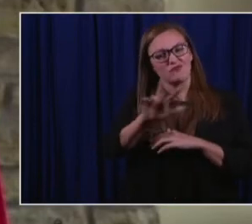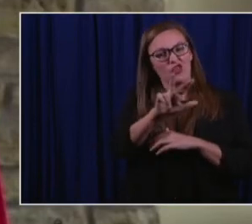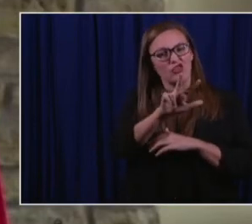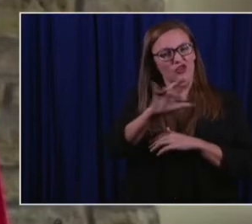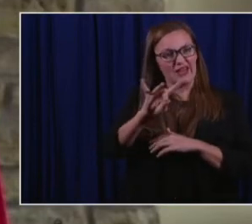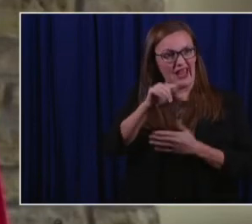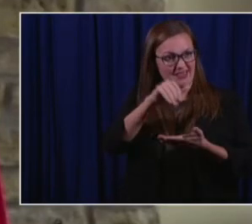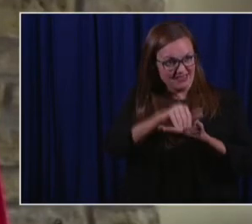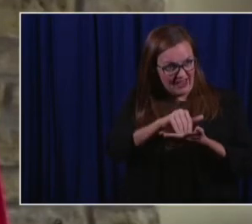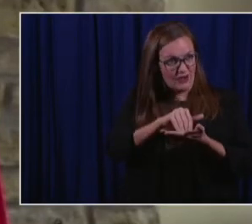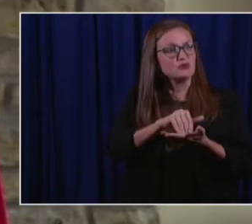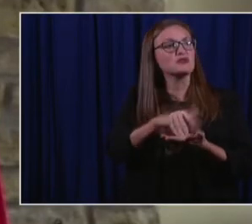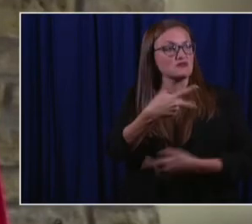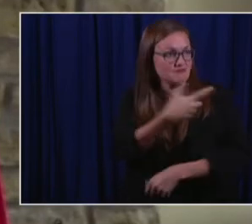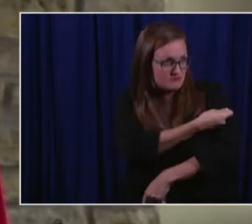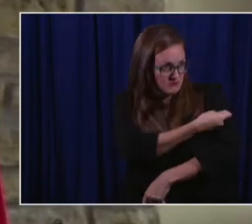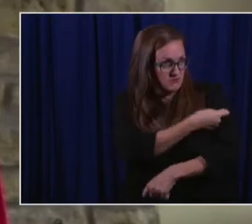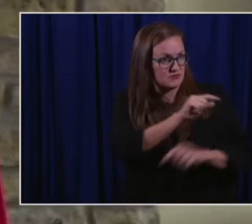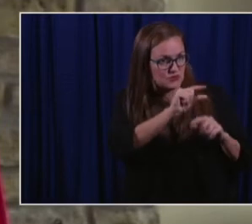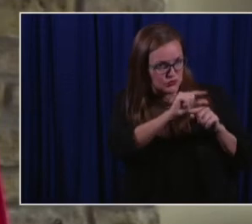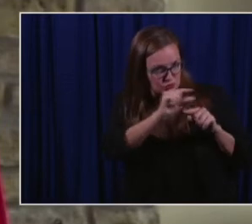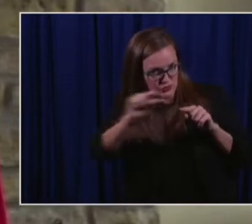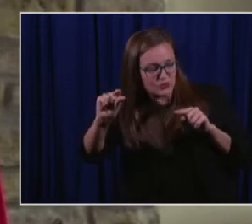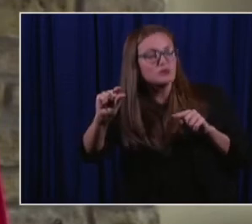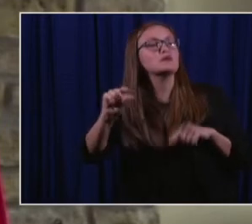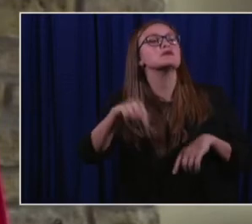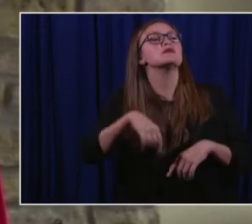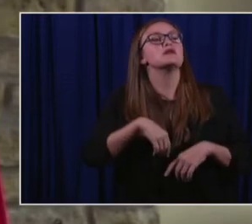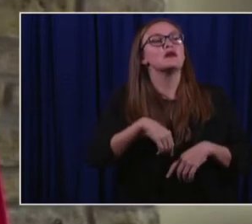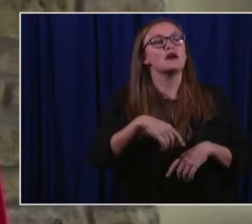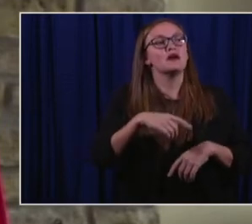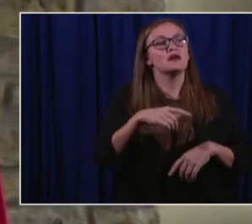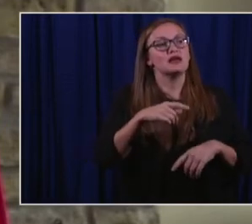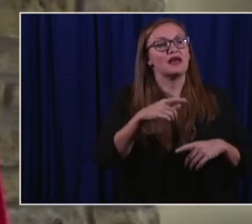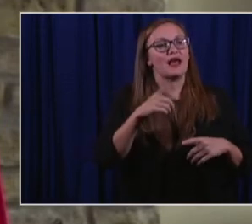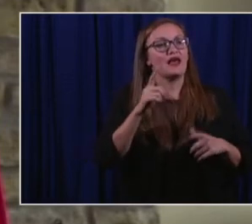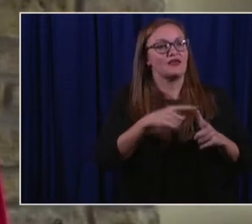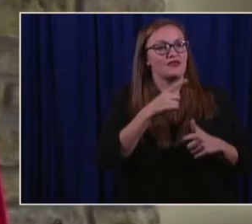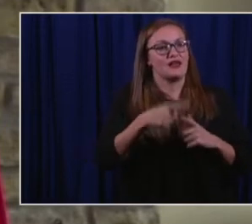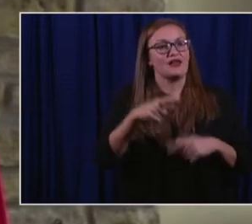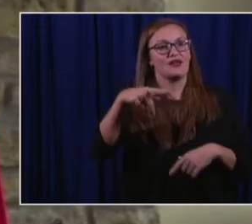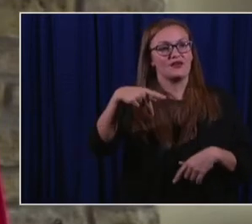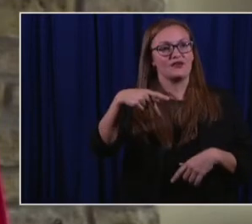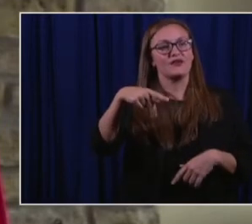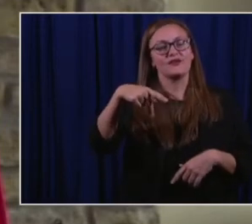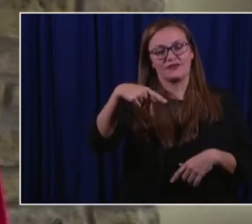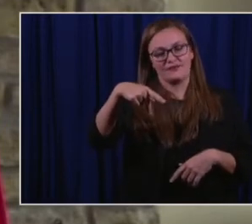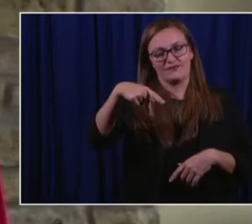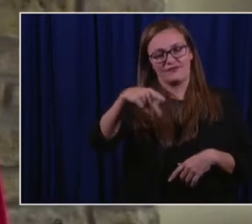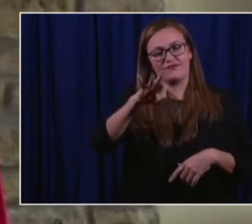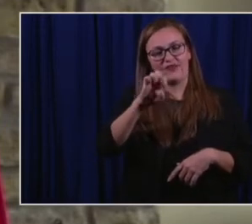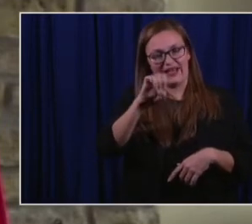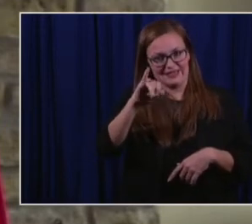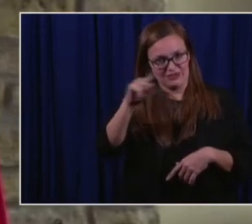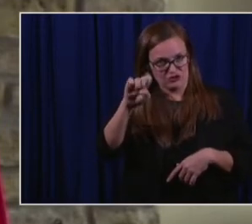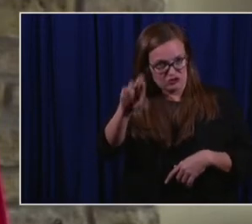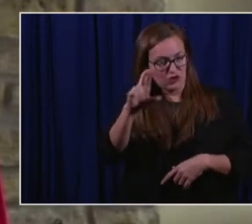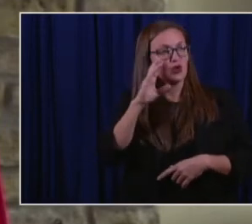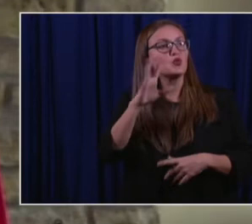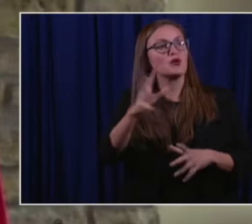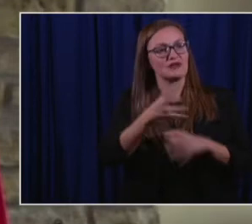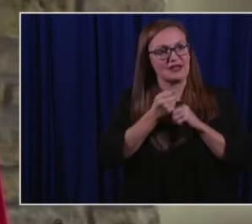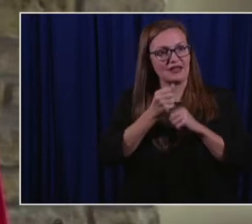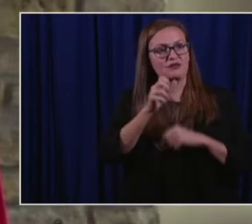about 70,000 of the Moderna doses a couple weeks thereafter. The most recent figures I've seen